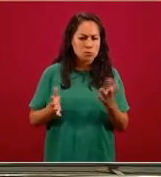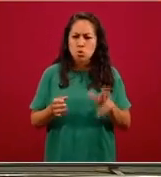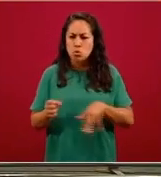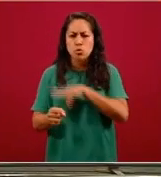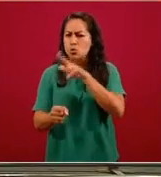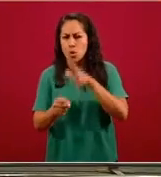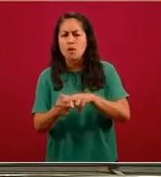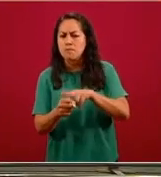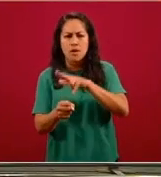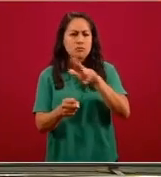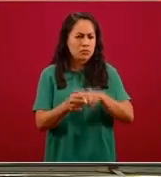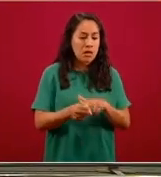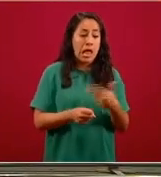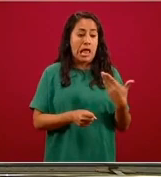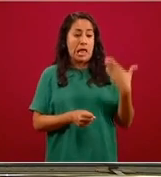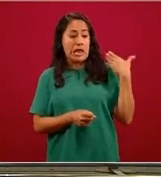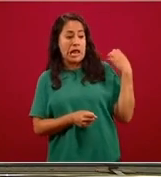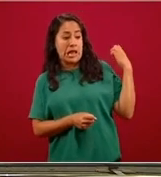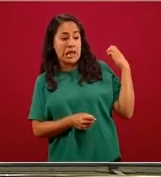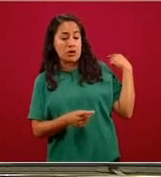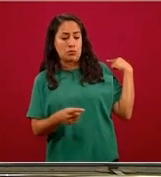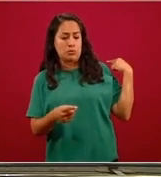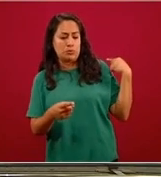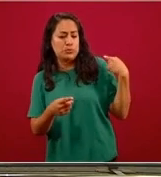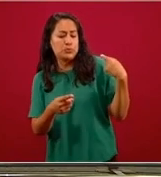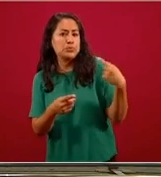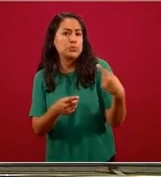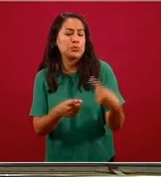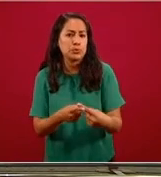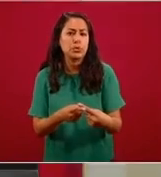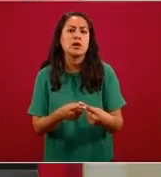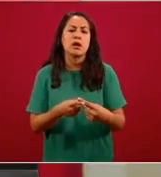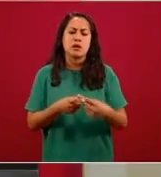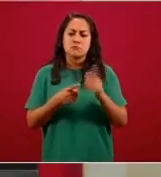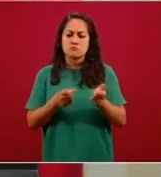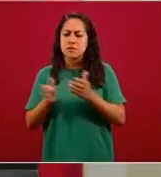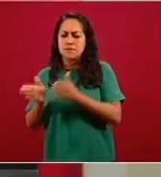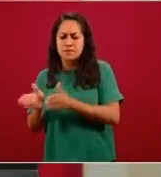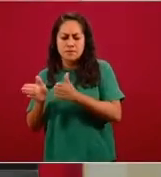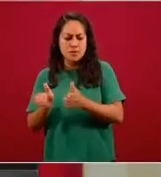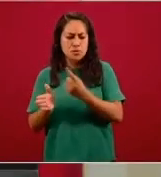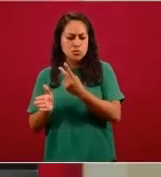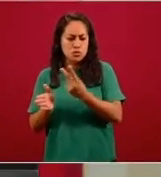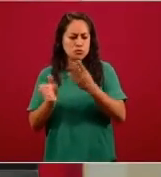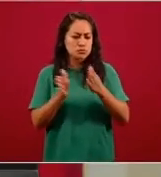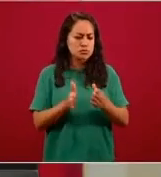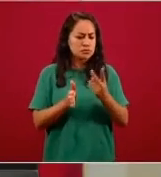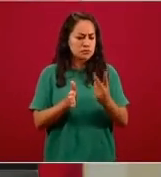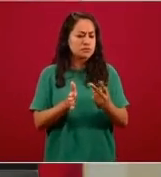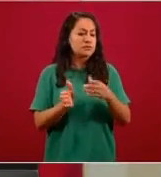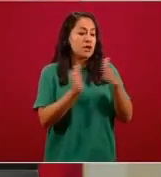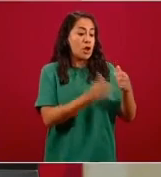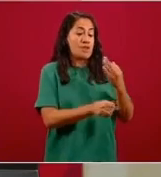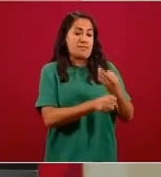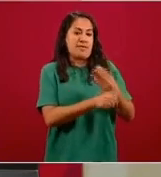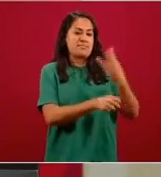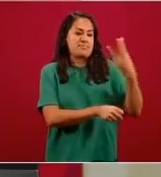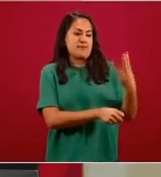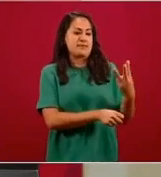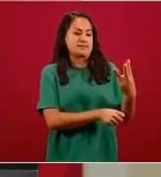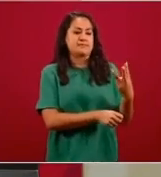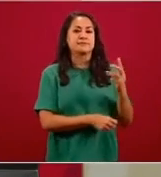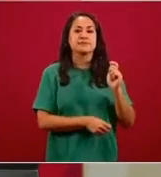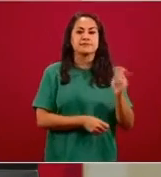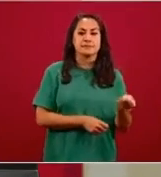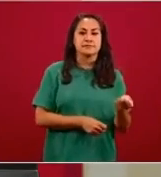had that we had foreseen. And right now is the moment when we have this accelerated progression